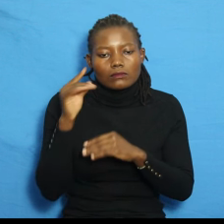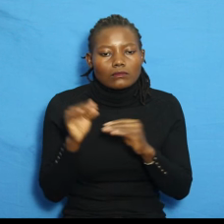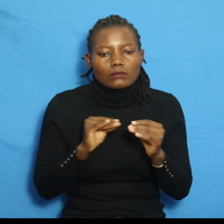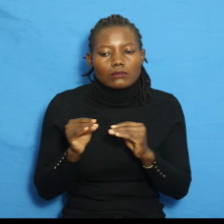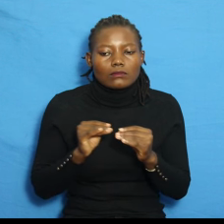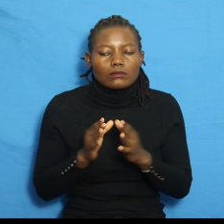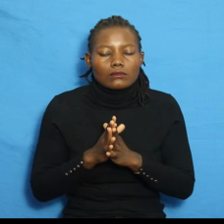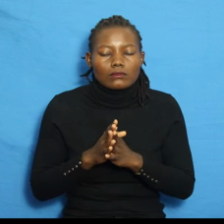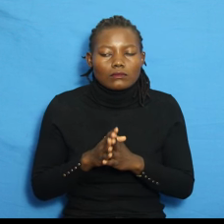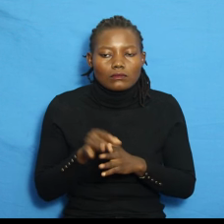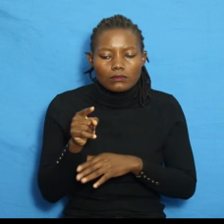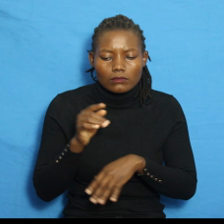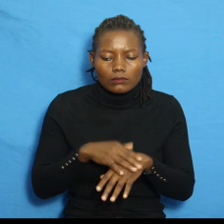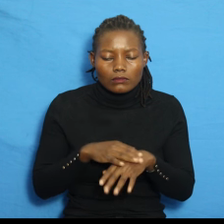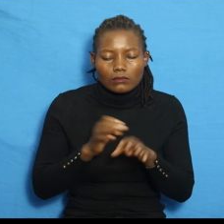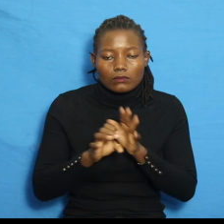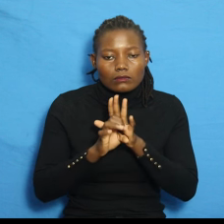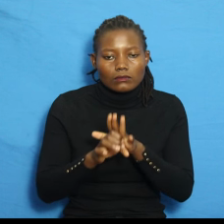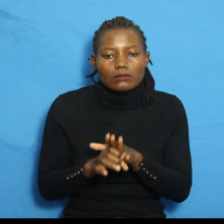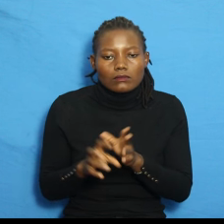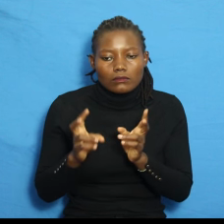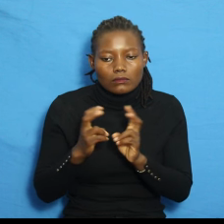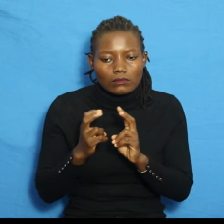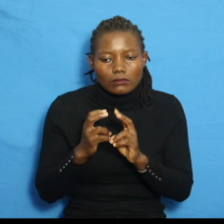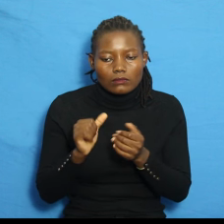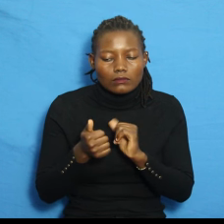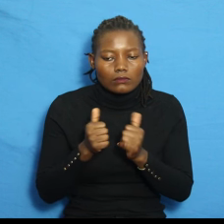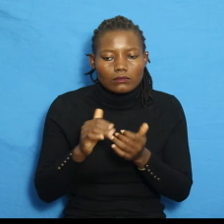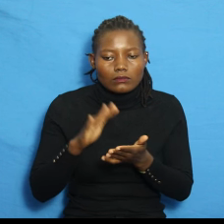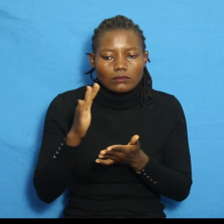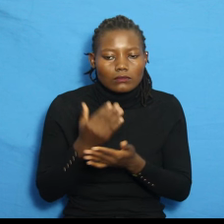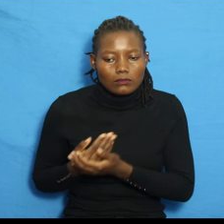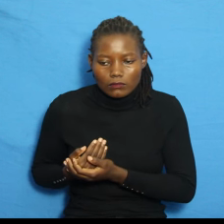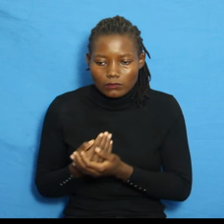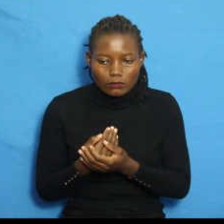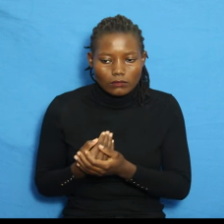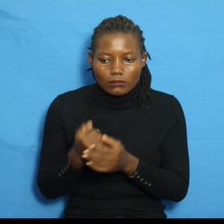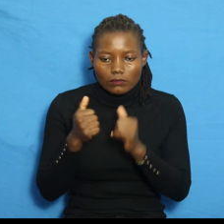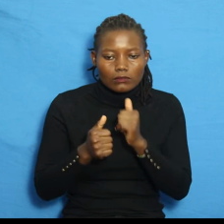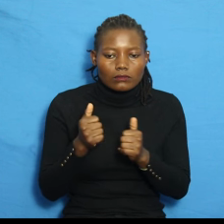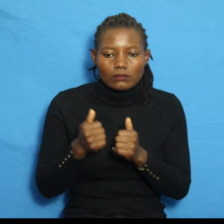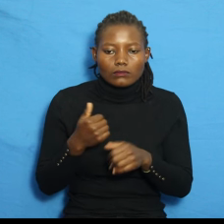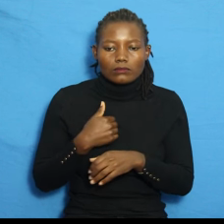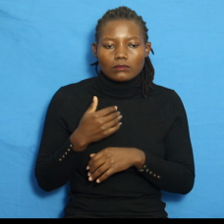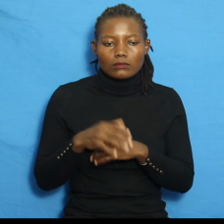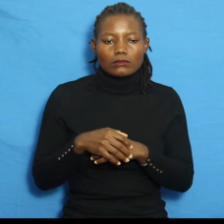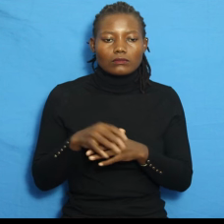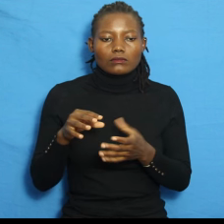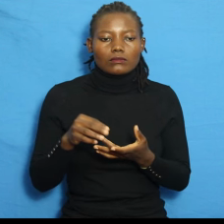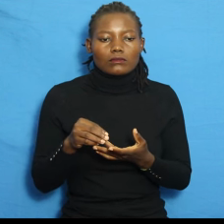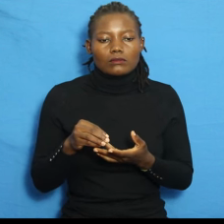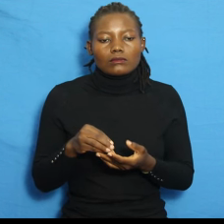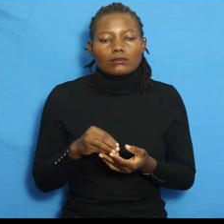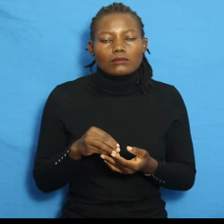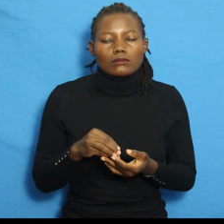effects of momentum, for example. And this is a good example in contact sports, especially rugby, which